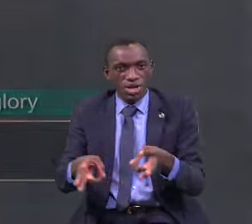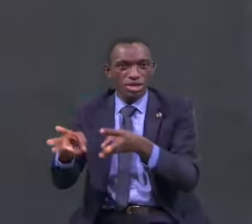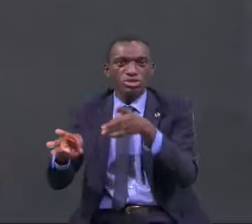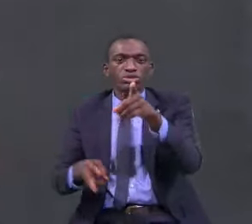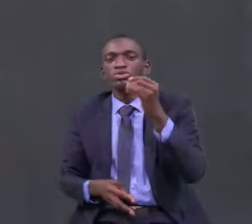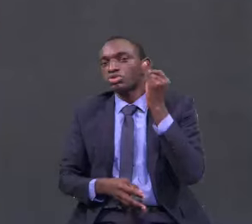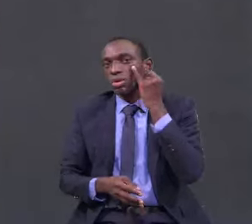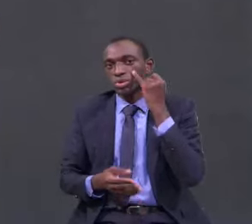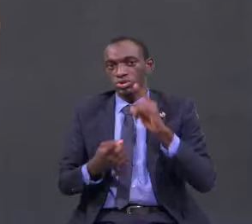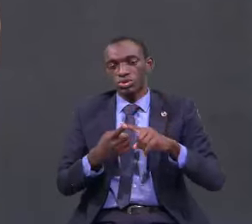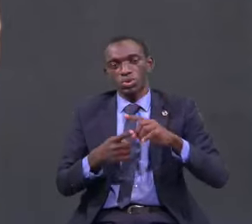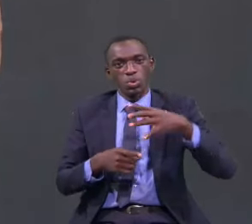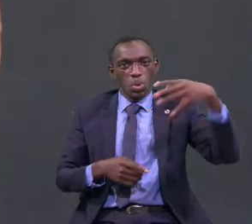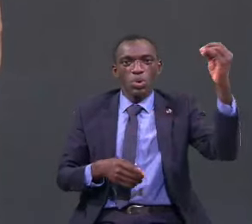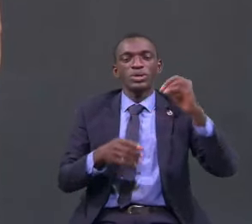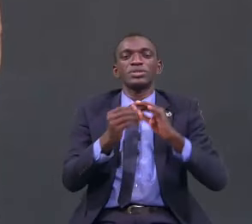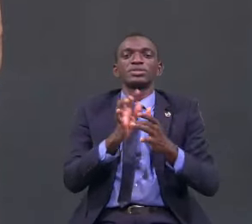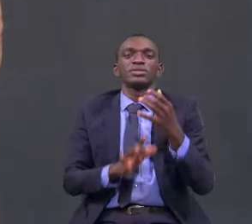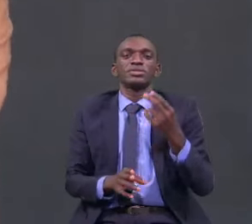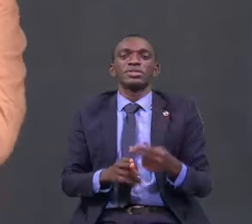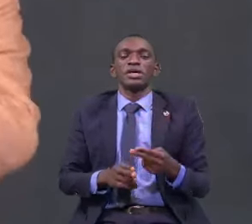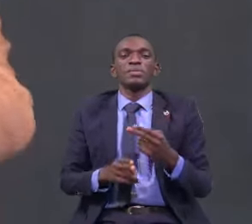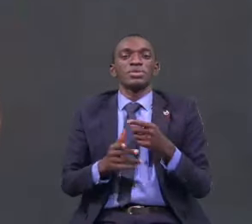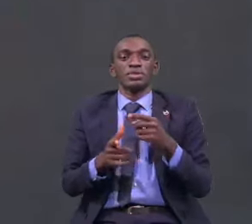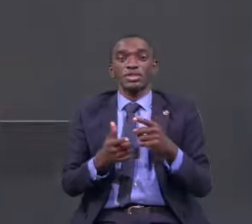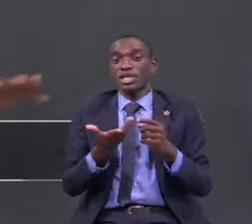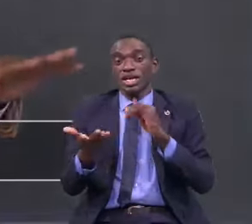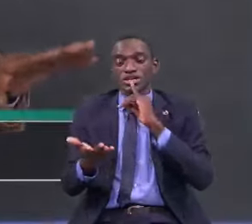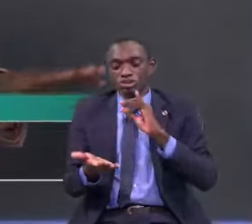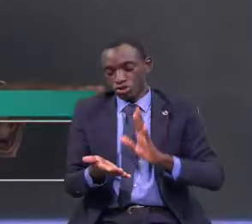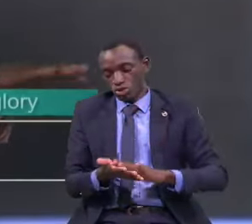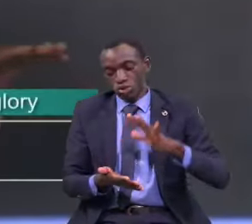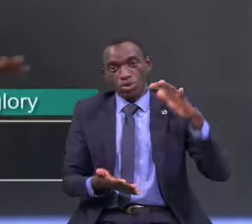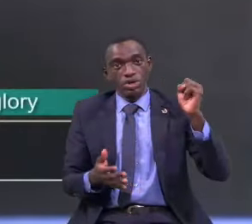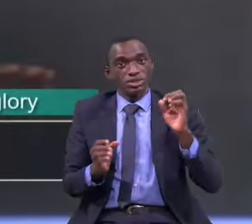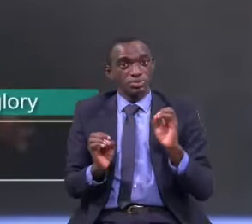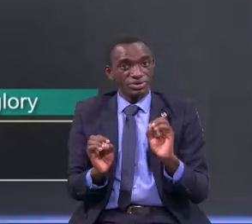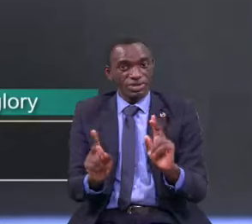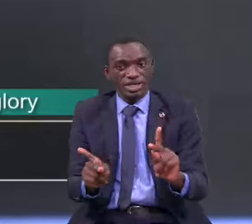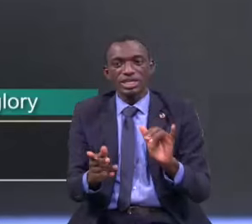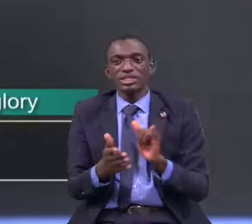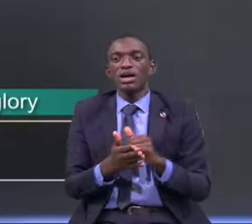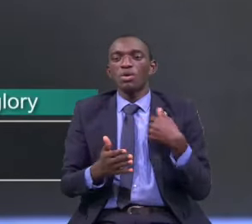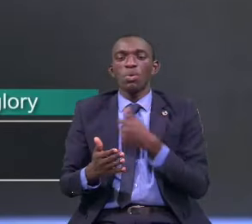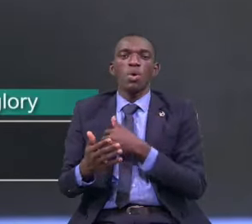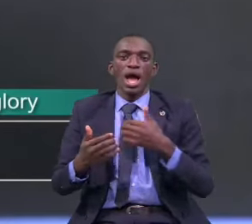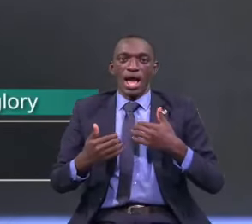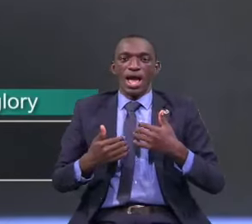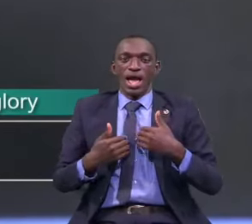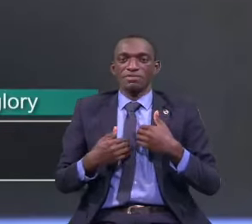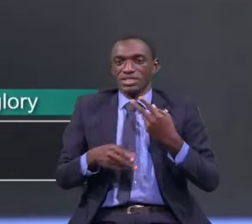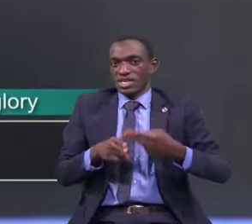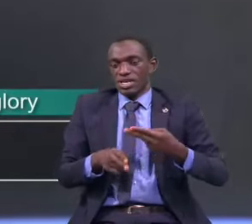That's a glorious privilege that we are called the sons and the daughters of God.